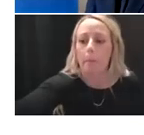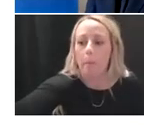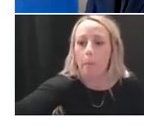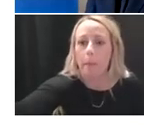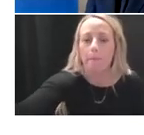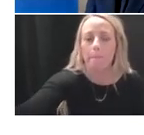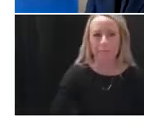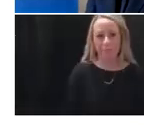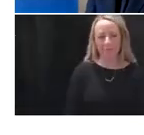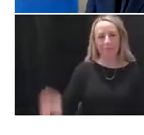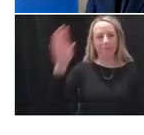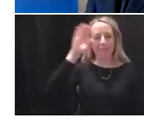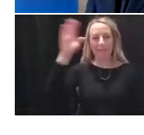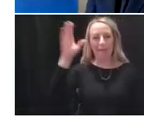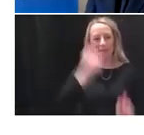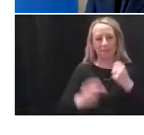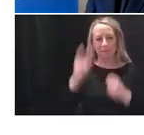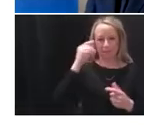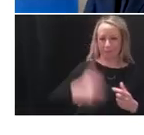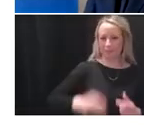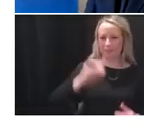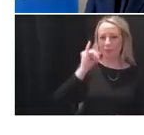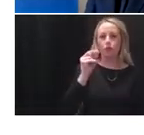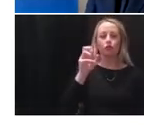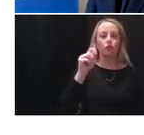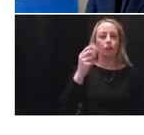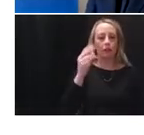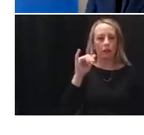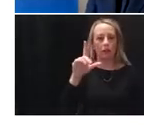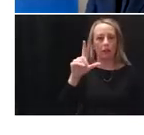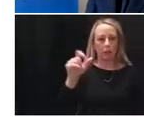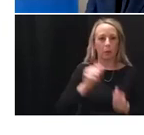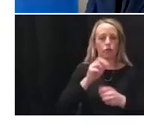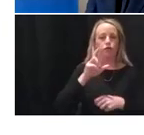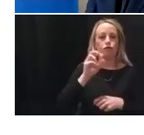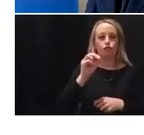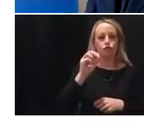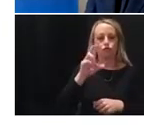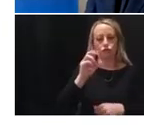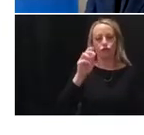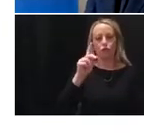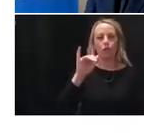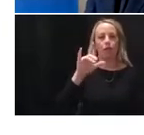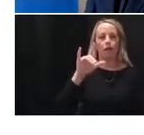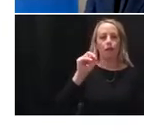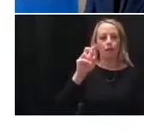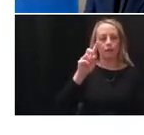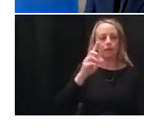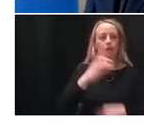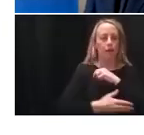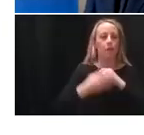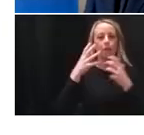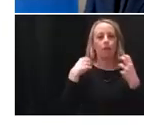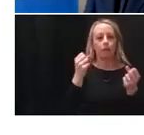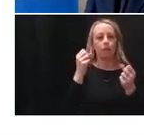Hi everyone, this is Janet Hale at the Rock Island County Health Department. It is 3:30 p.m. on November 19th. Thank you for joining